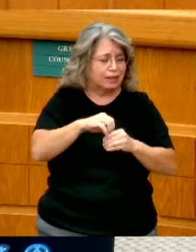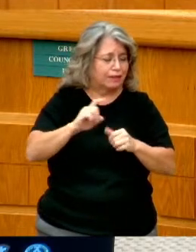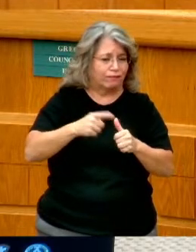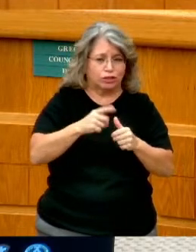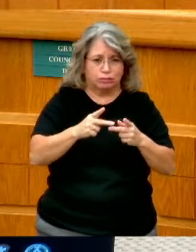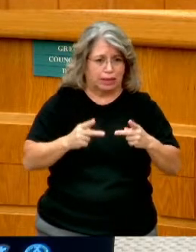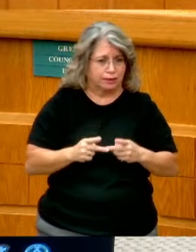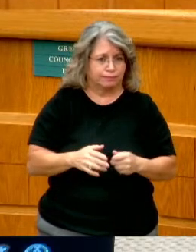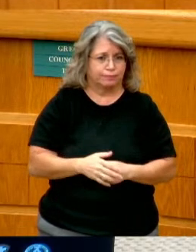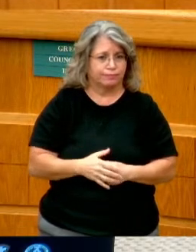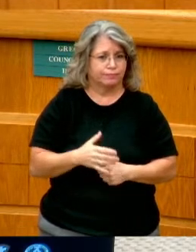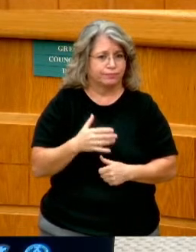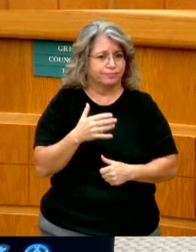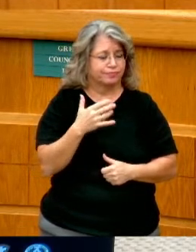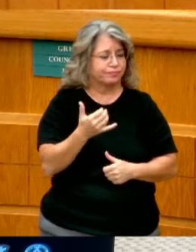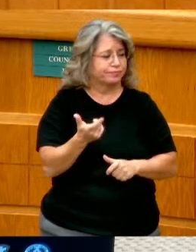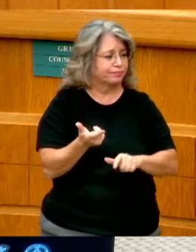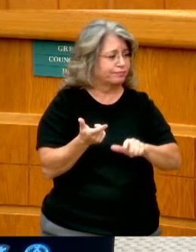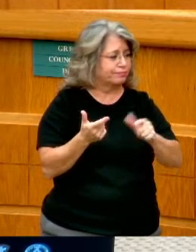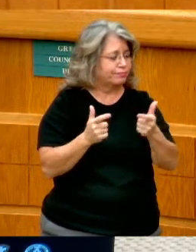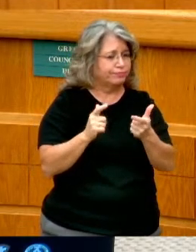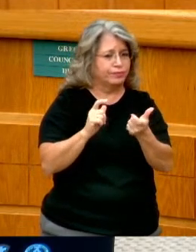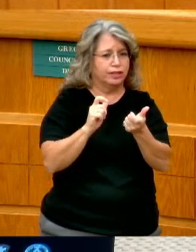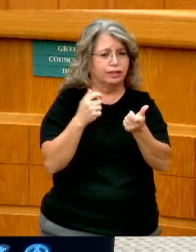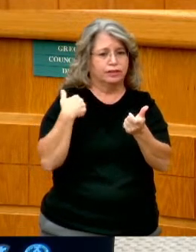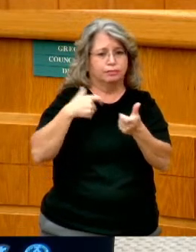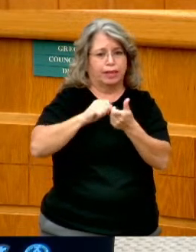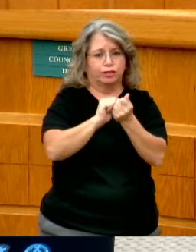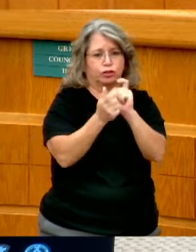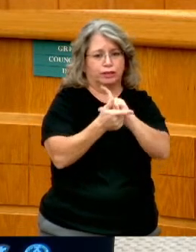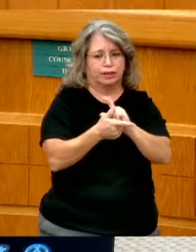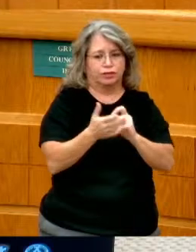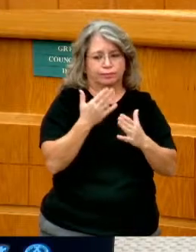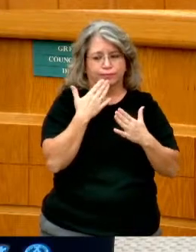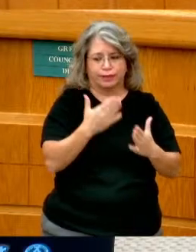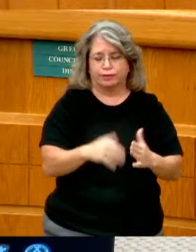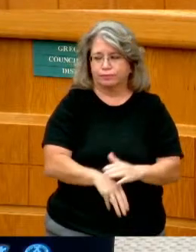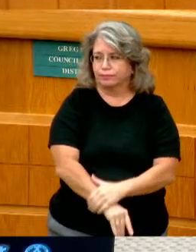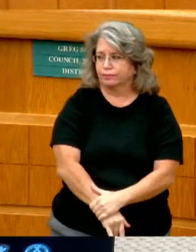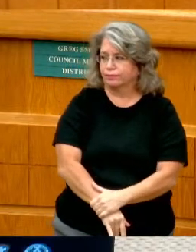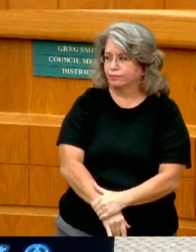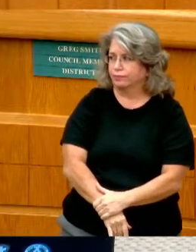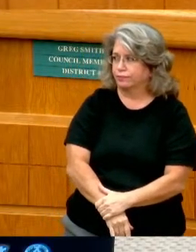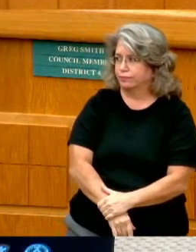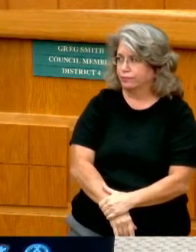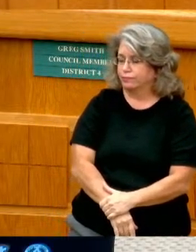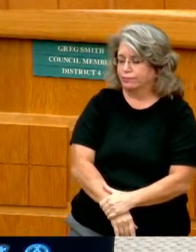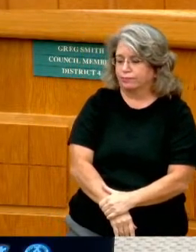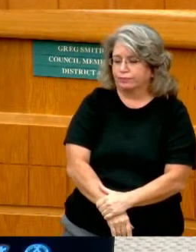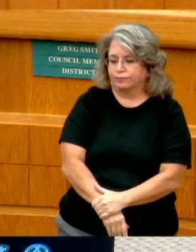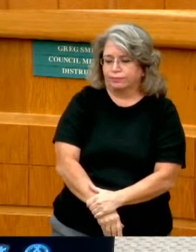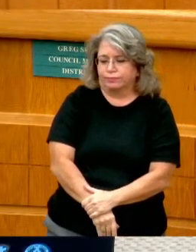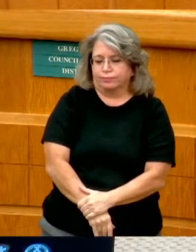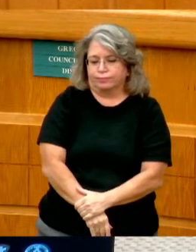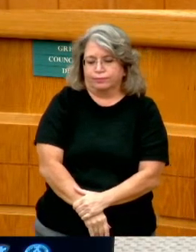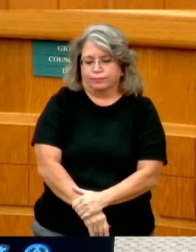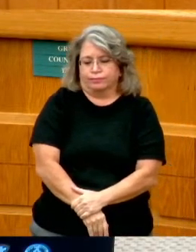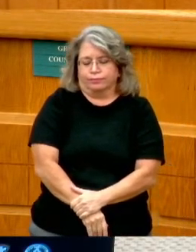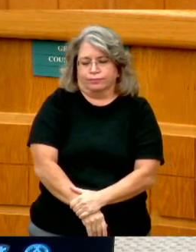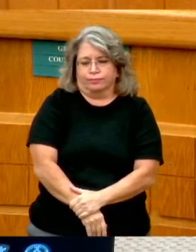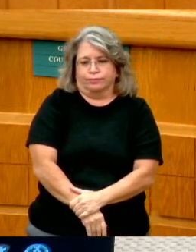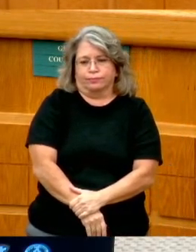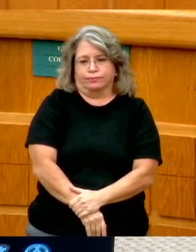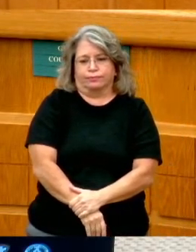you. En las últimas 24 horas se han reportado 102 casos confirmados por el coronavirus, más de 700 casos en la última semana.